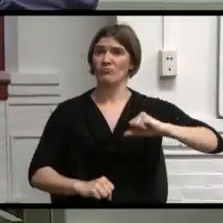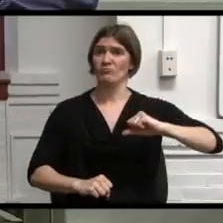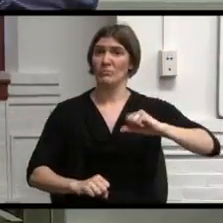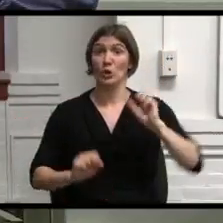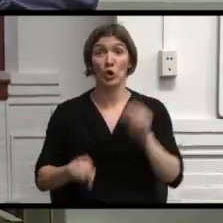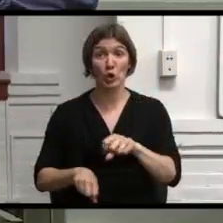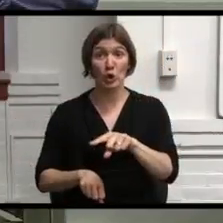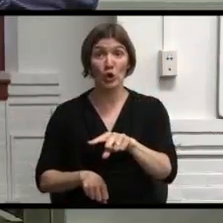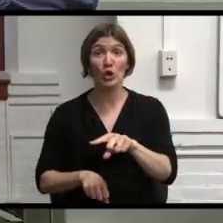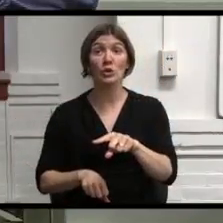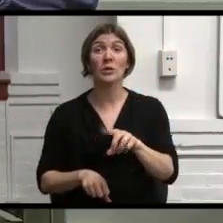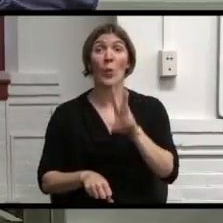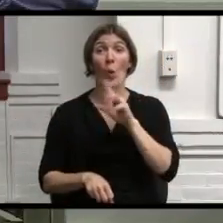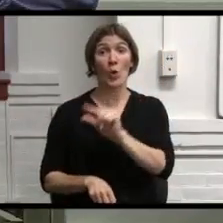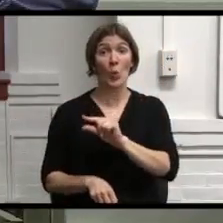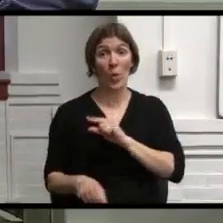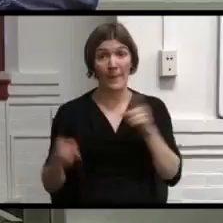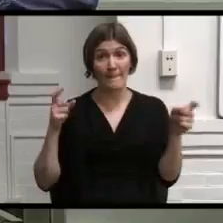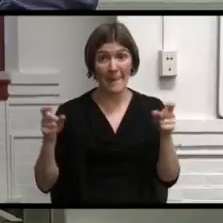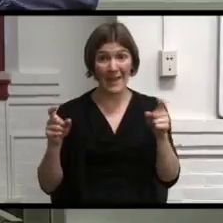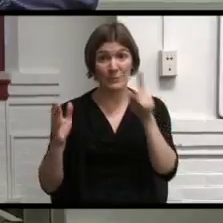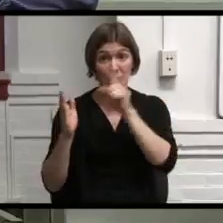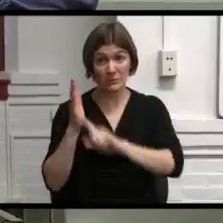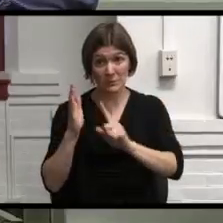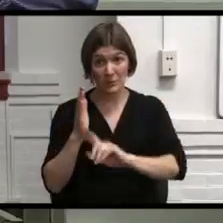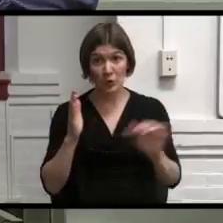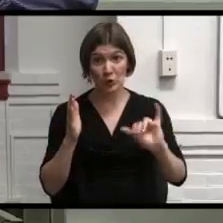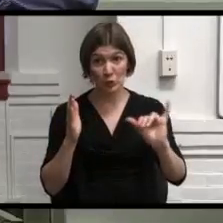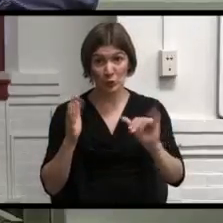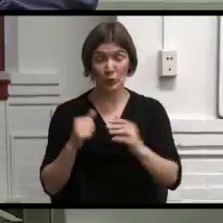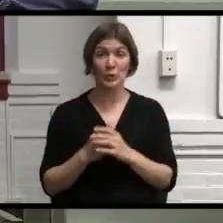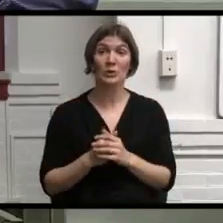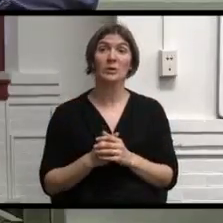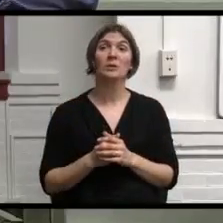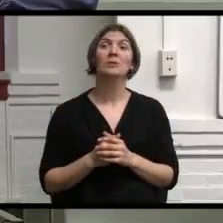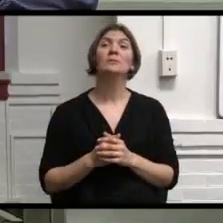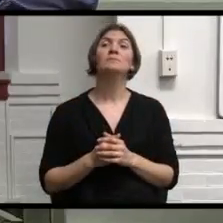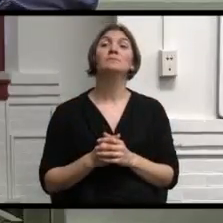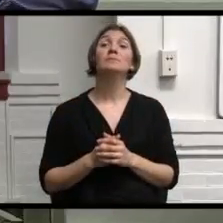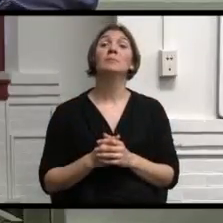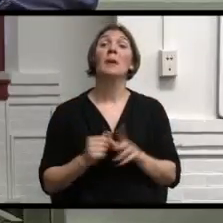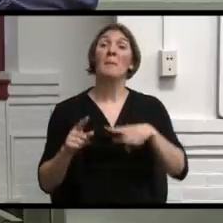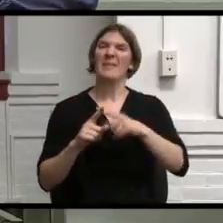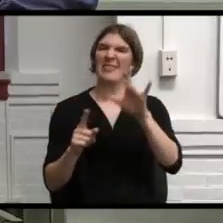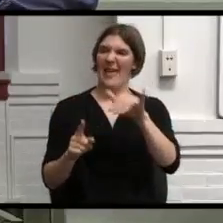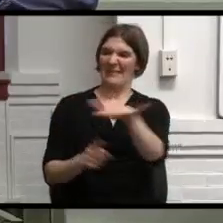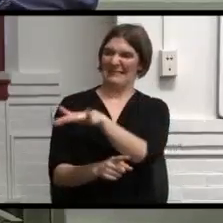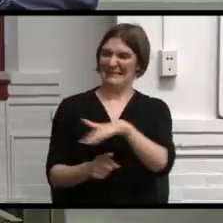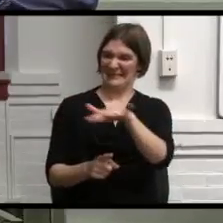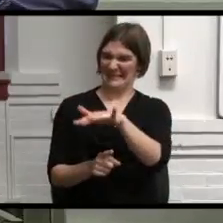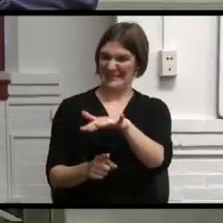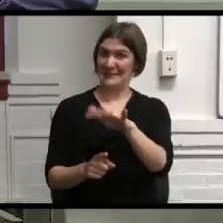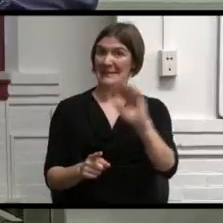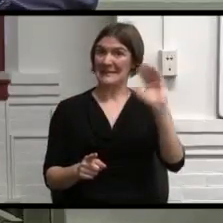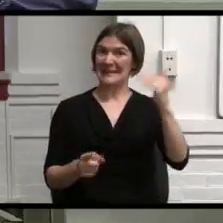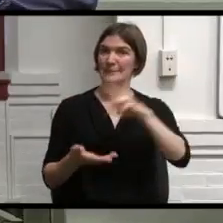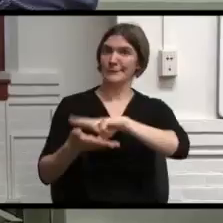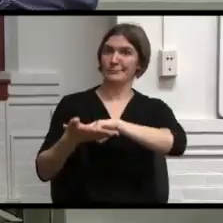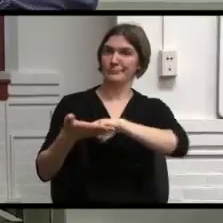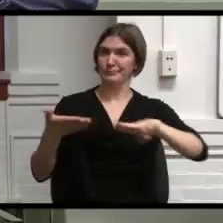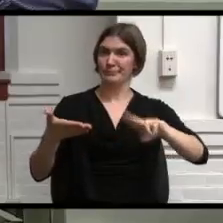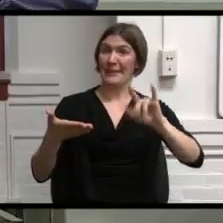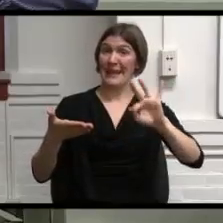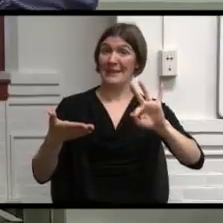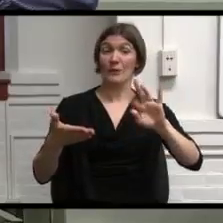and water quality management. And it's been identified as a parcel that, if it was to be